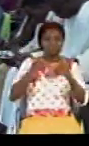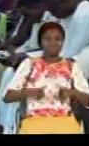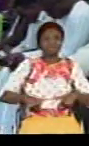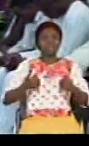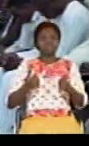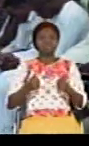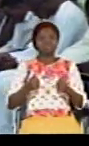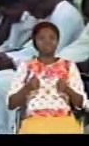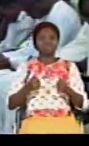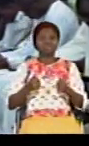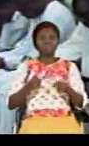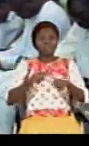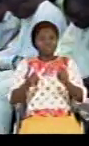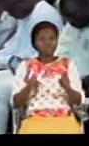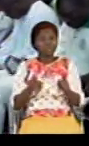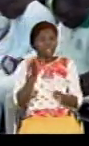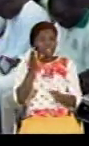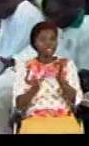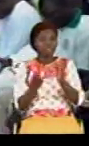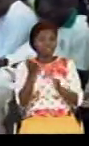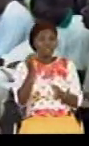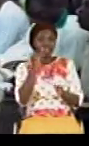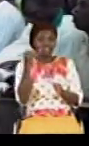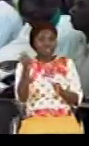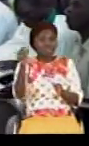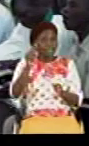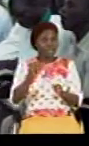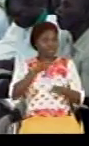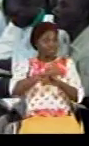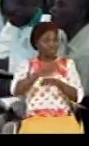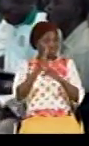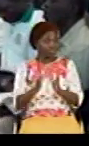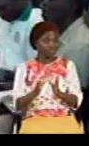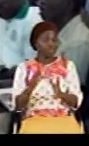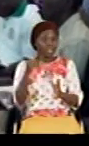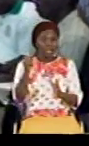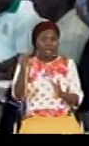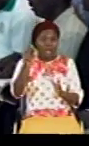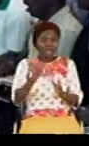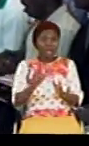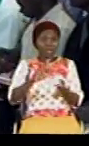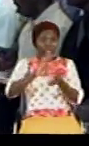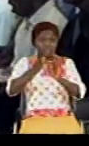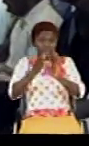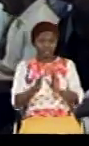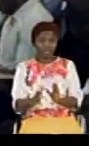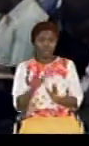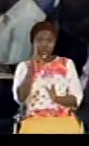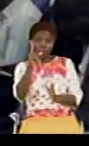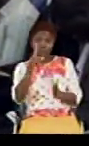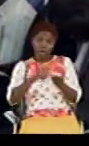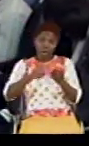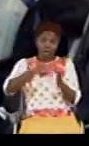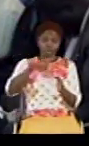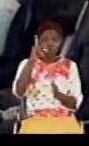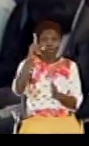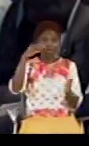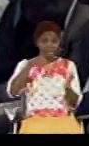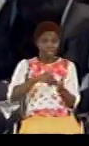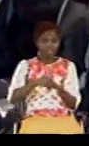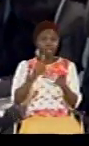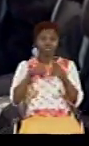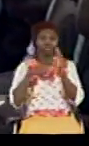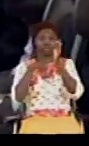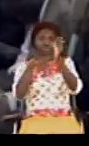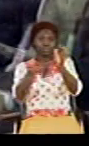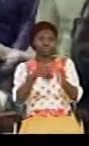a messenger, an interpreter, one among a thousand, to show man